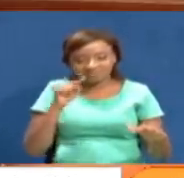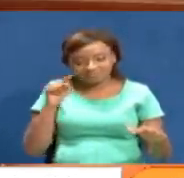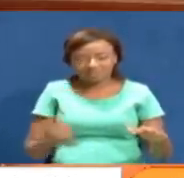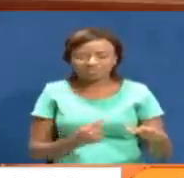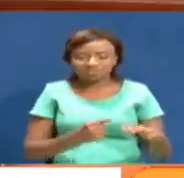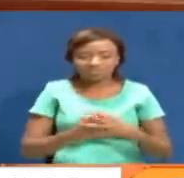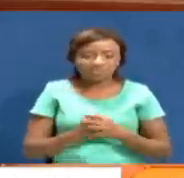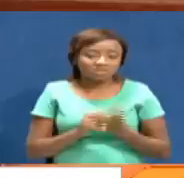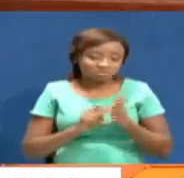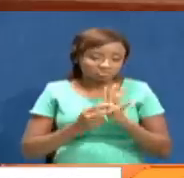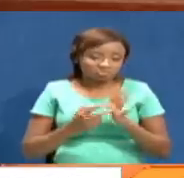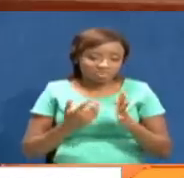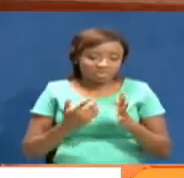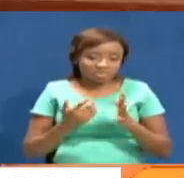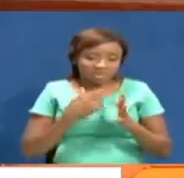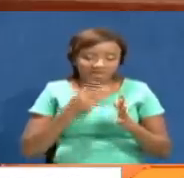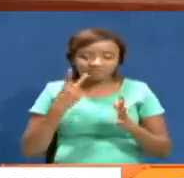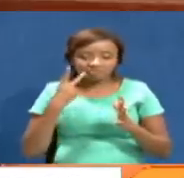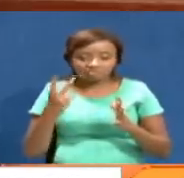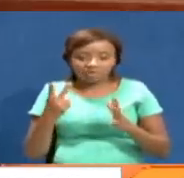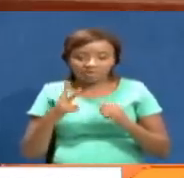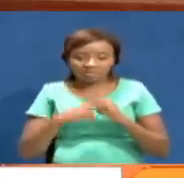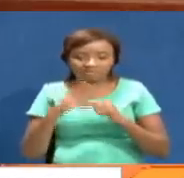525,000. So we have already